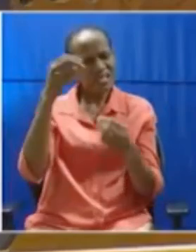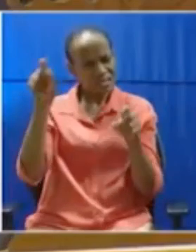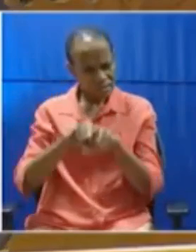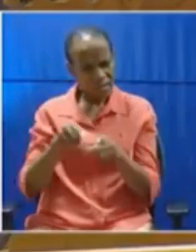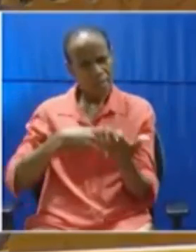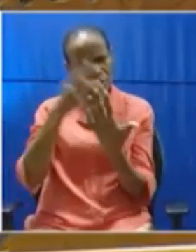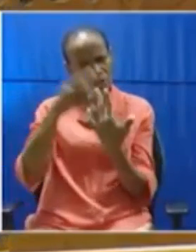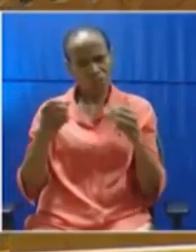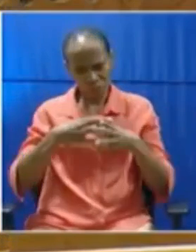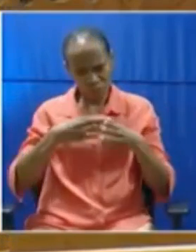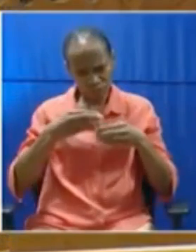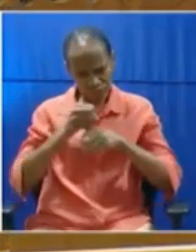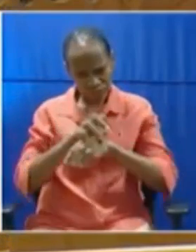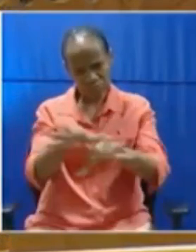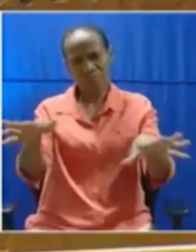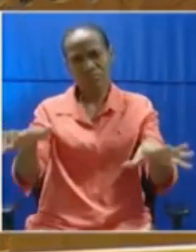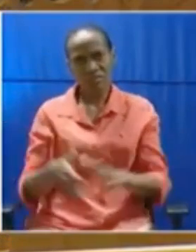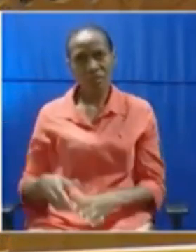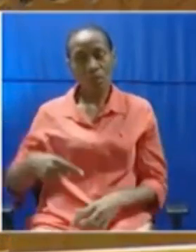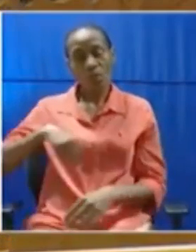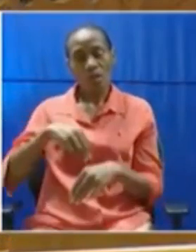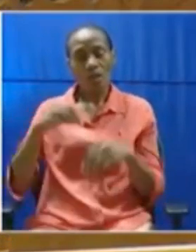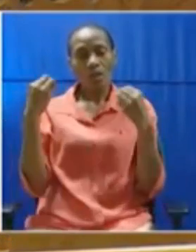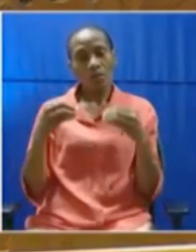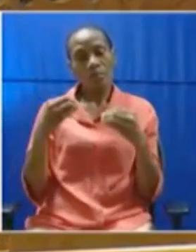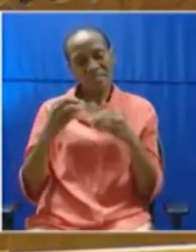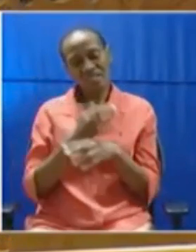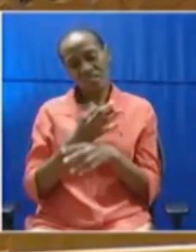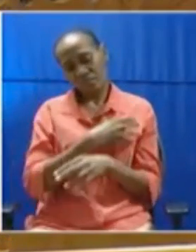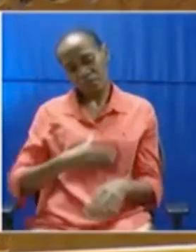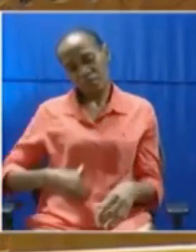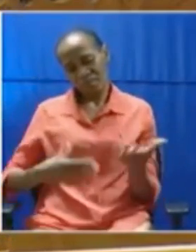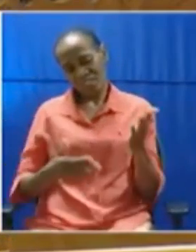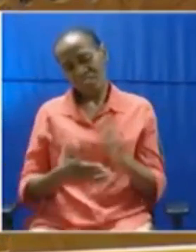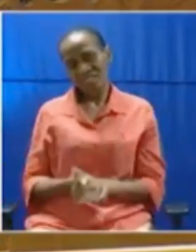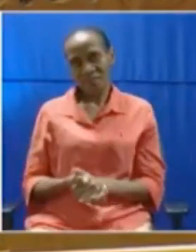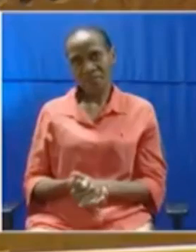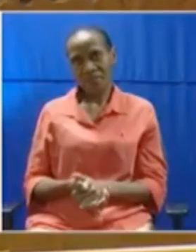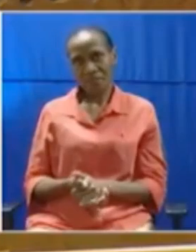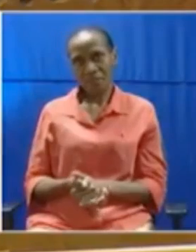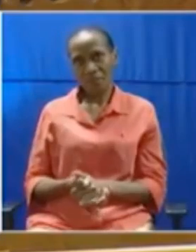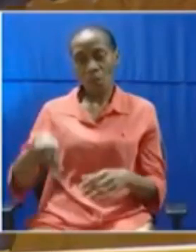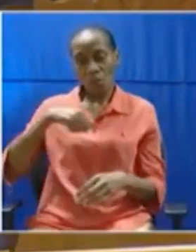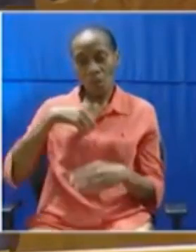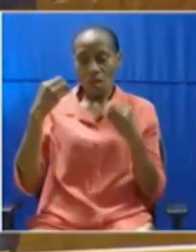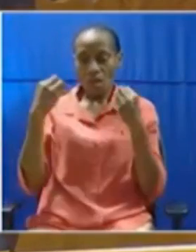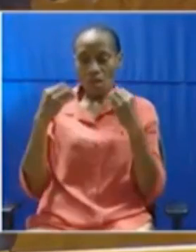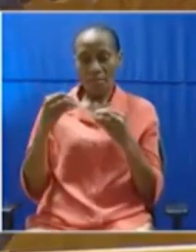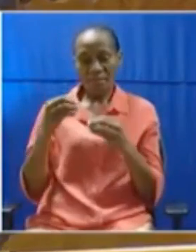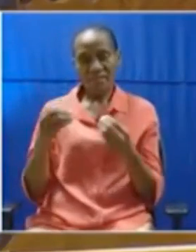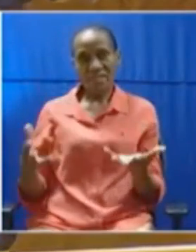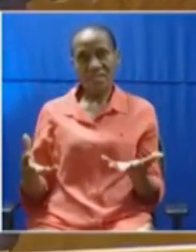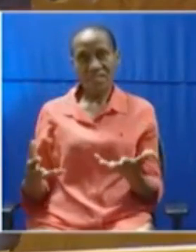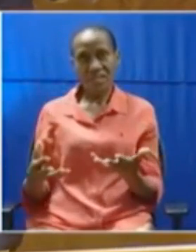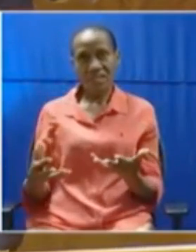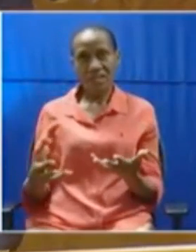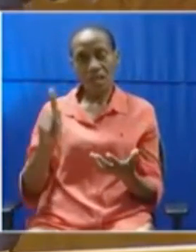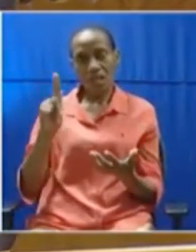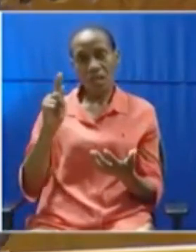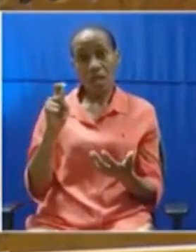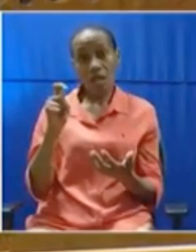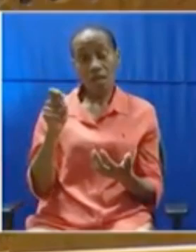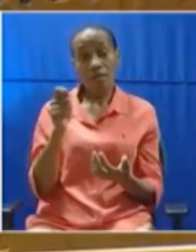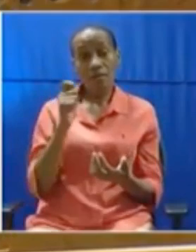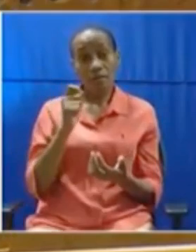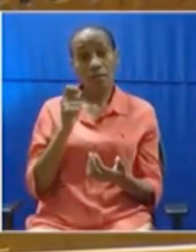project. We are busy, Mr. President. We are busy, Mr. President, in Kenya